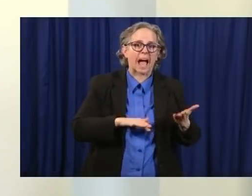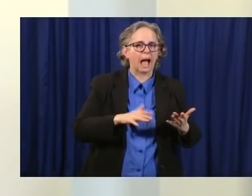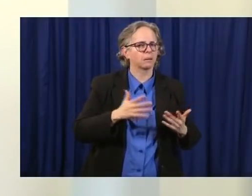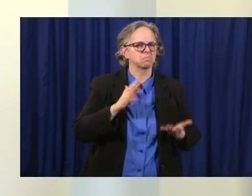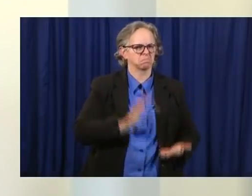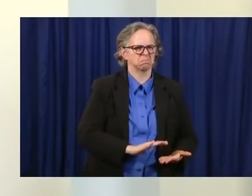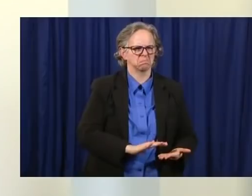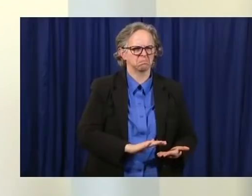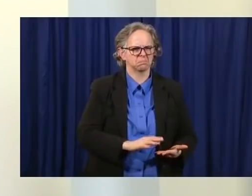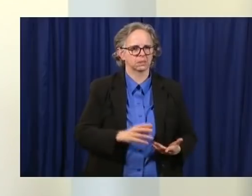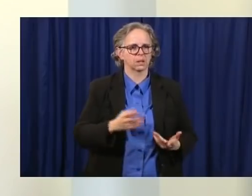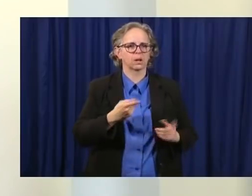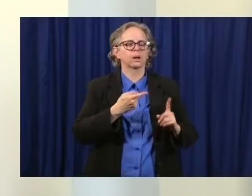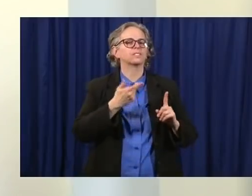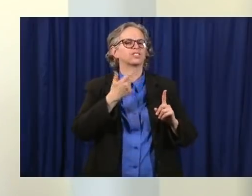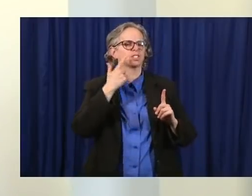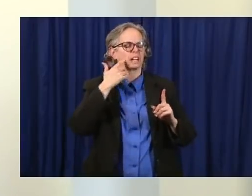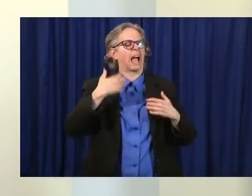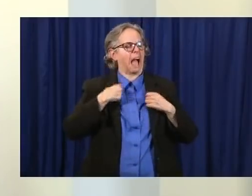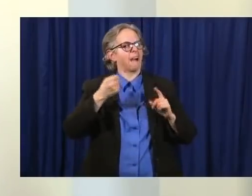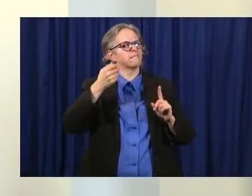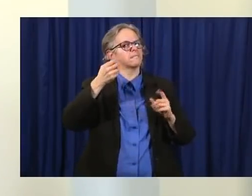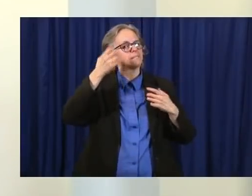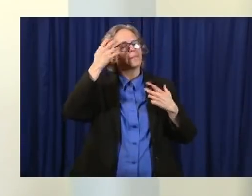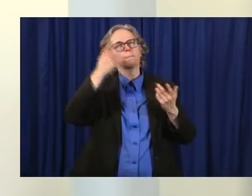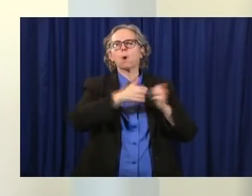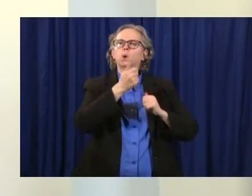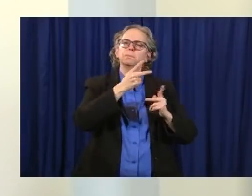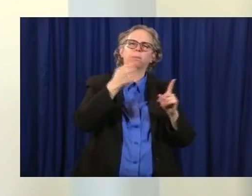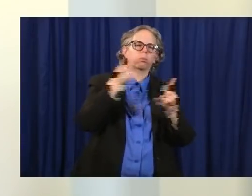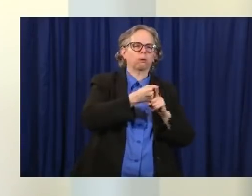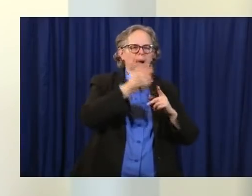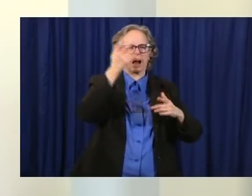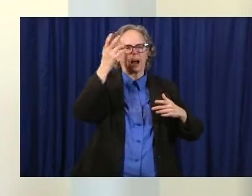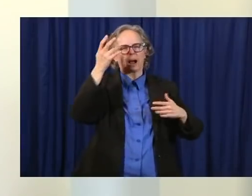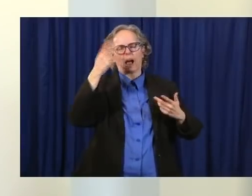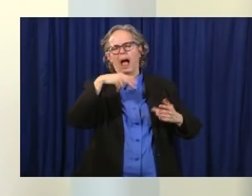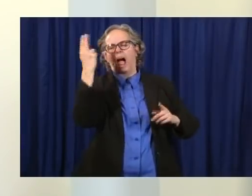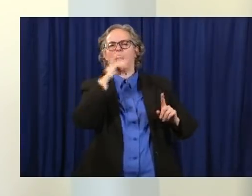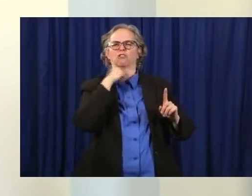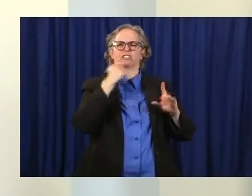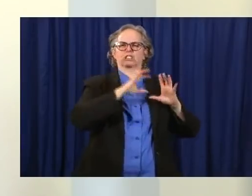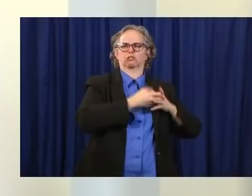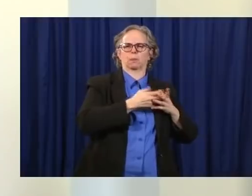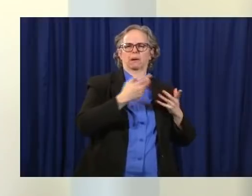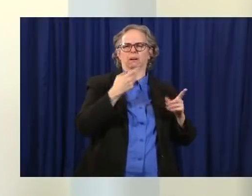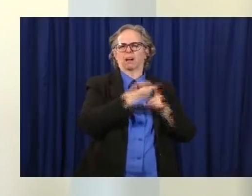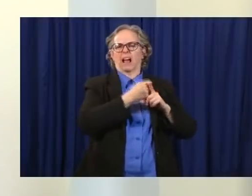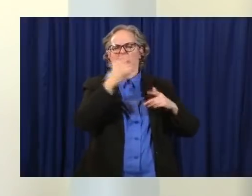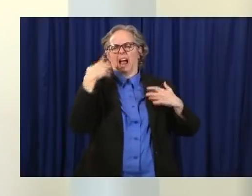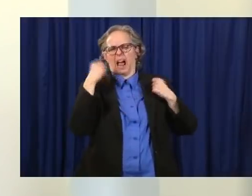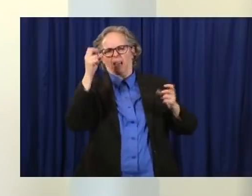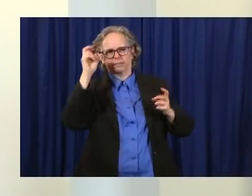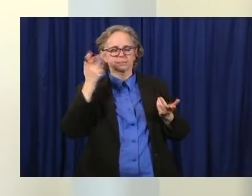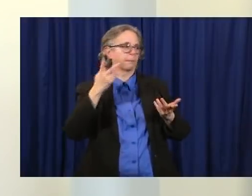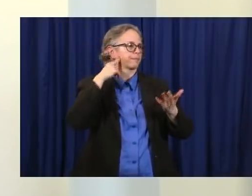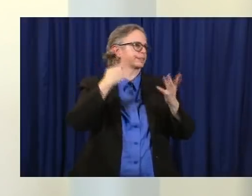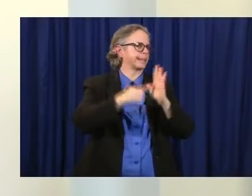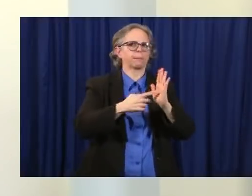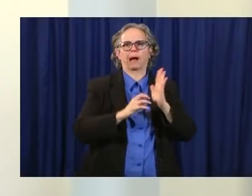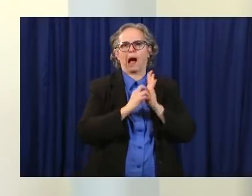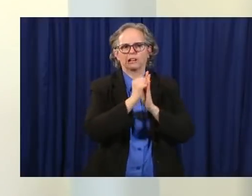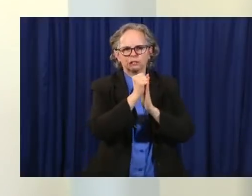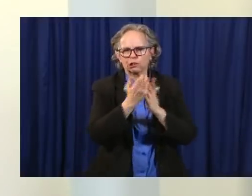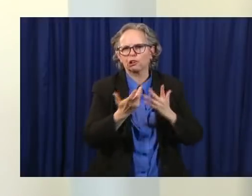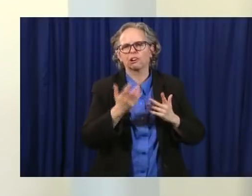pre-existing health condition or something else that makes them vulnerable, perhaps cancer or something like that.